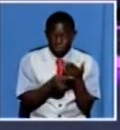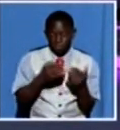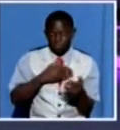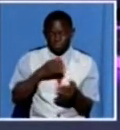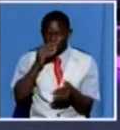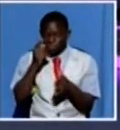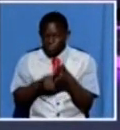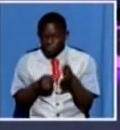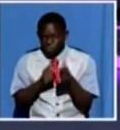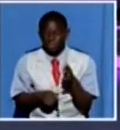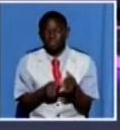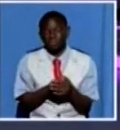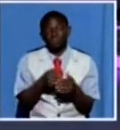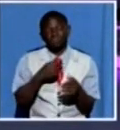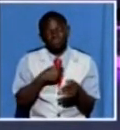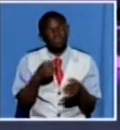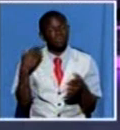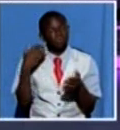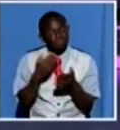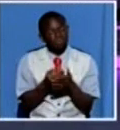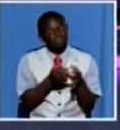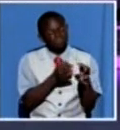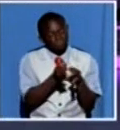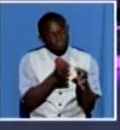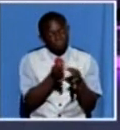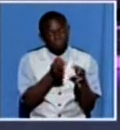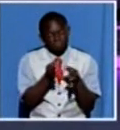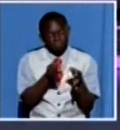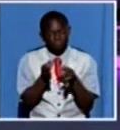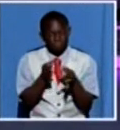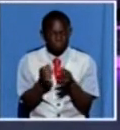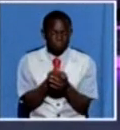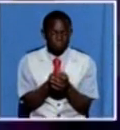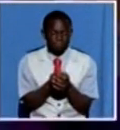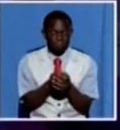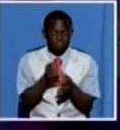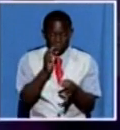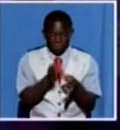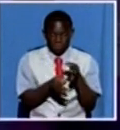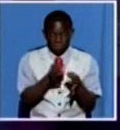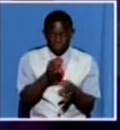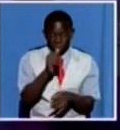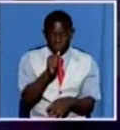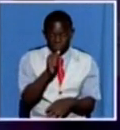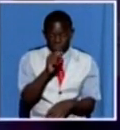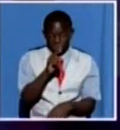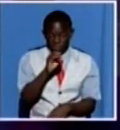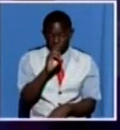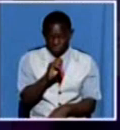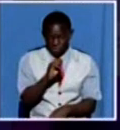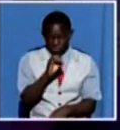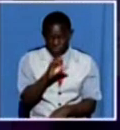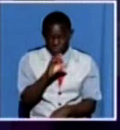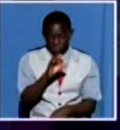message and sinking? Explain that when you see the Avic International building the houses for police, it is